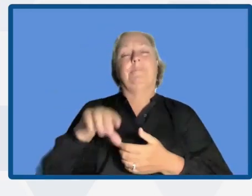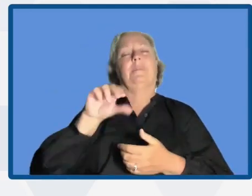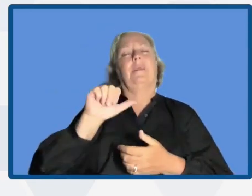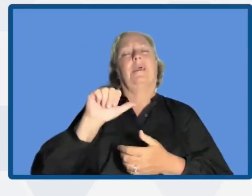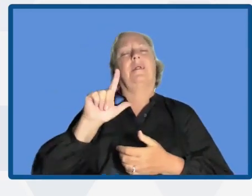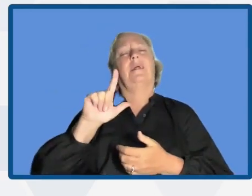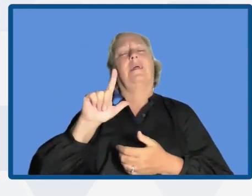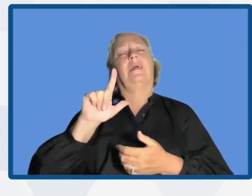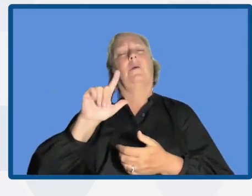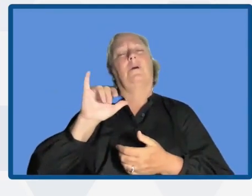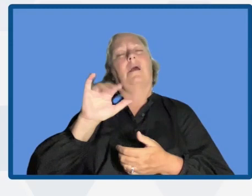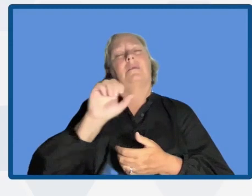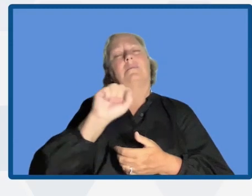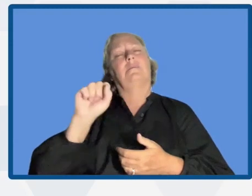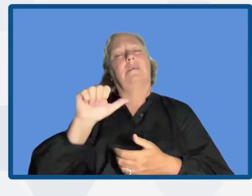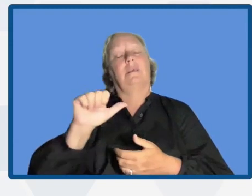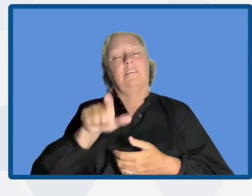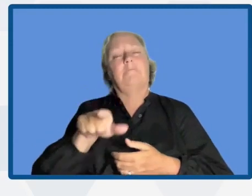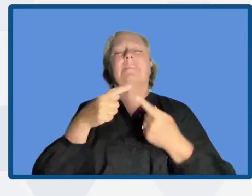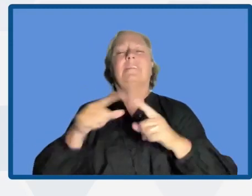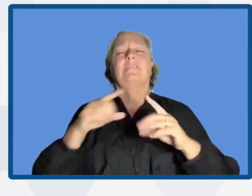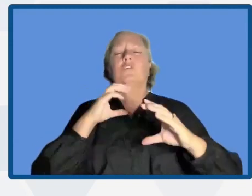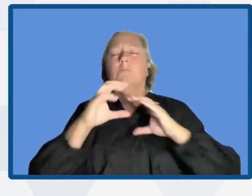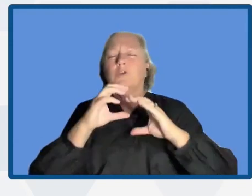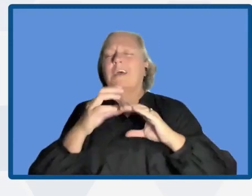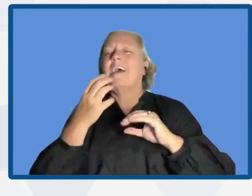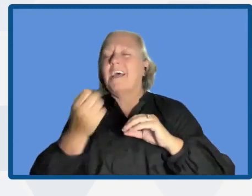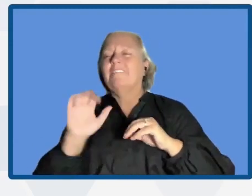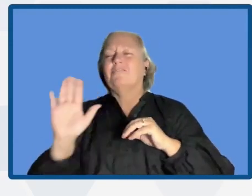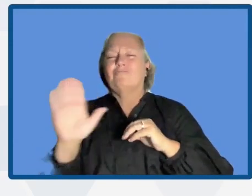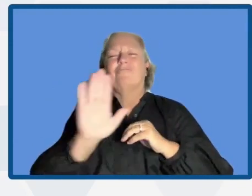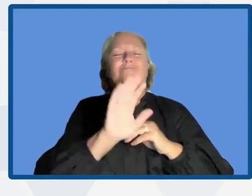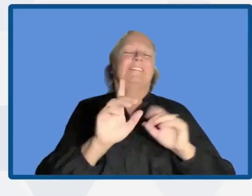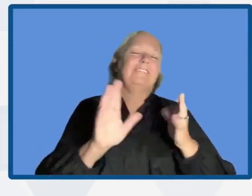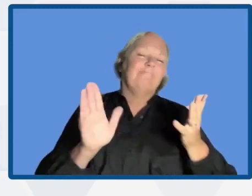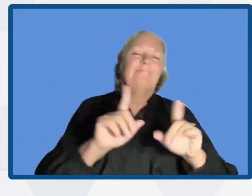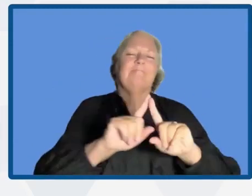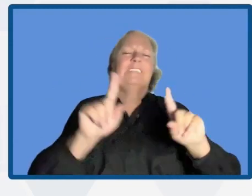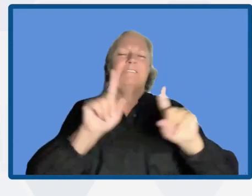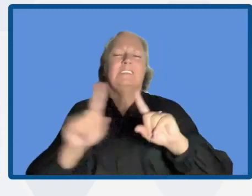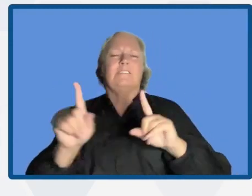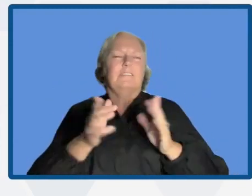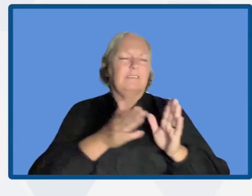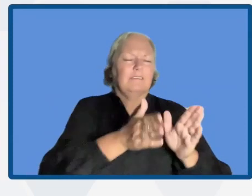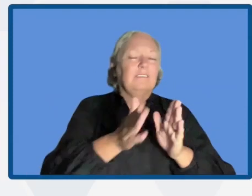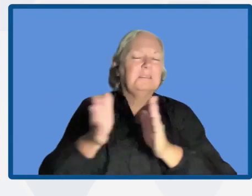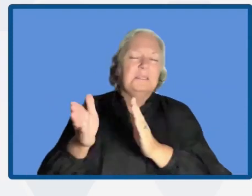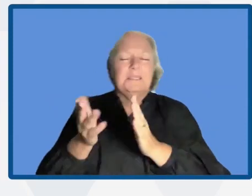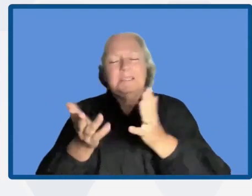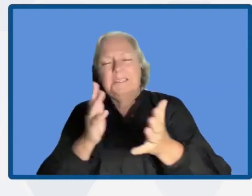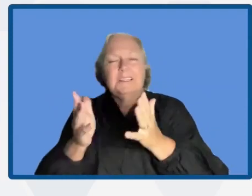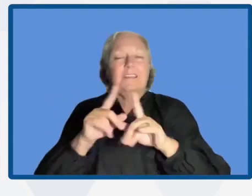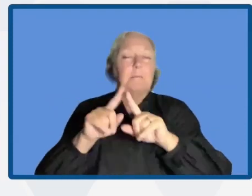The different communications have different social fabric. So it depends on the